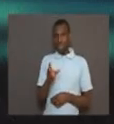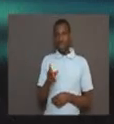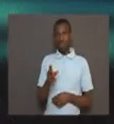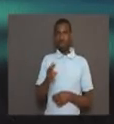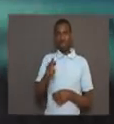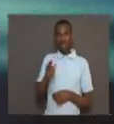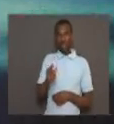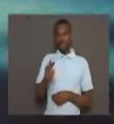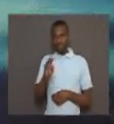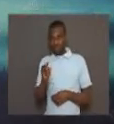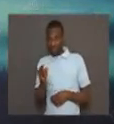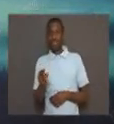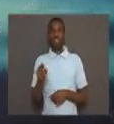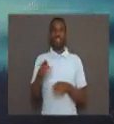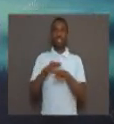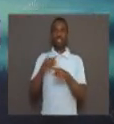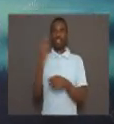tuning.